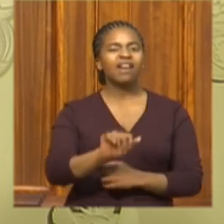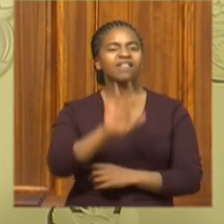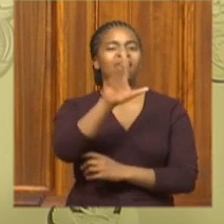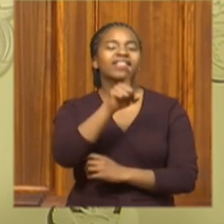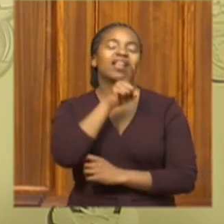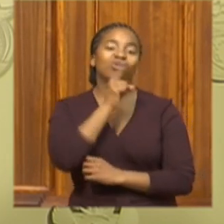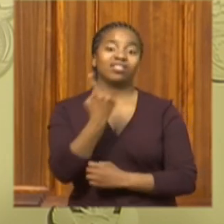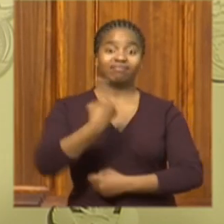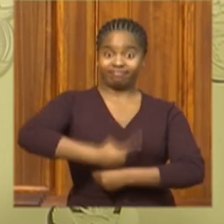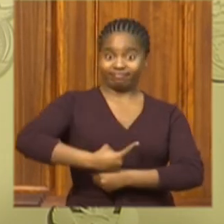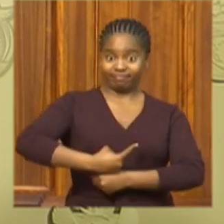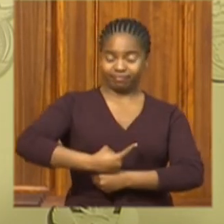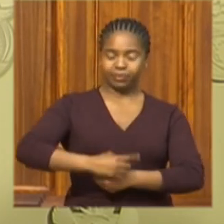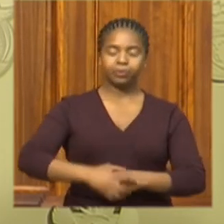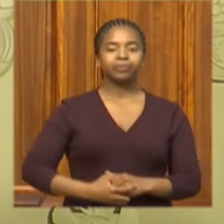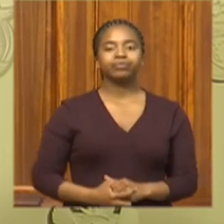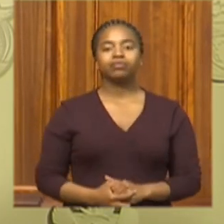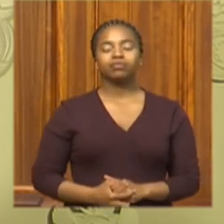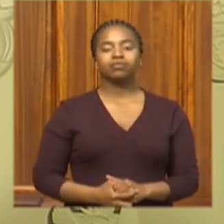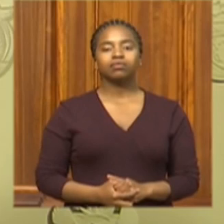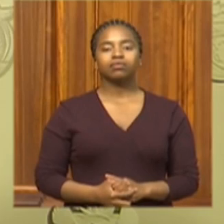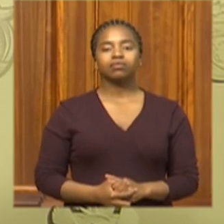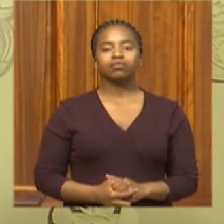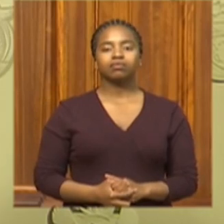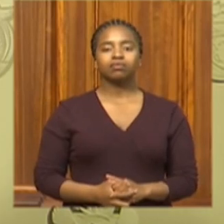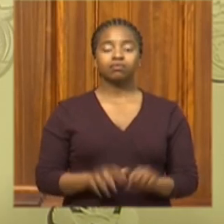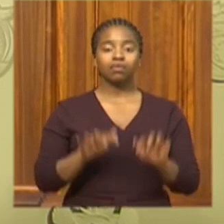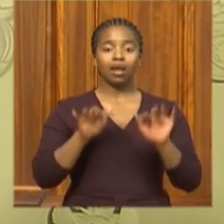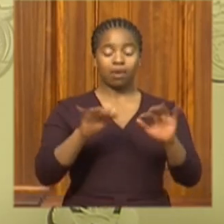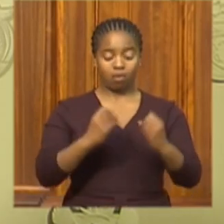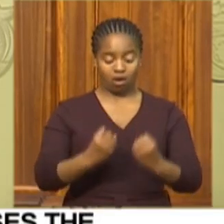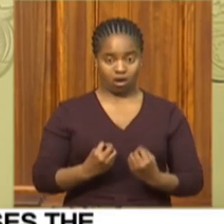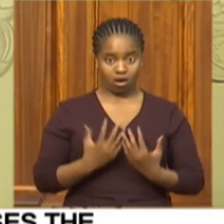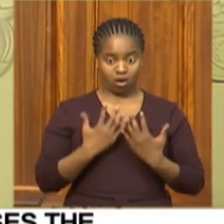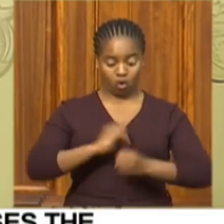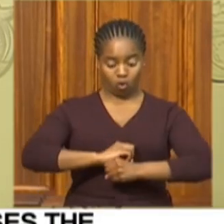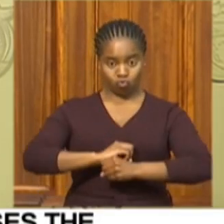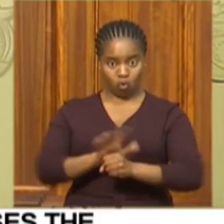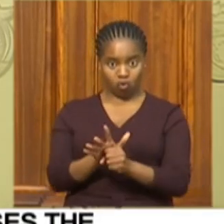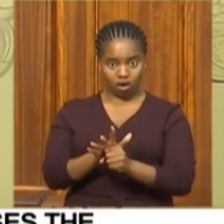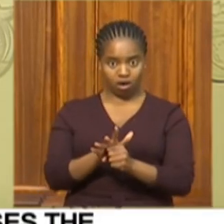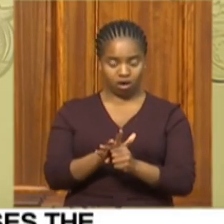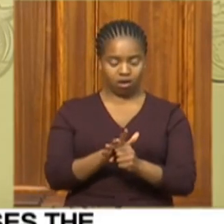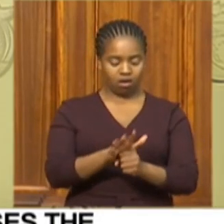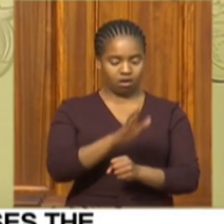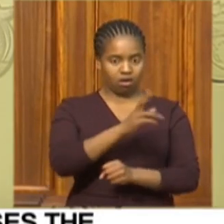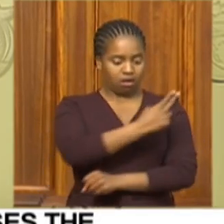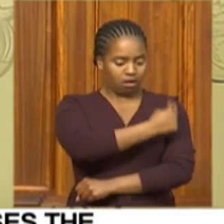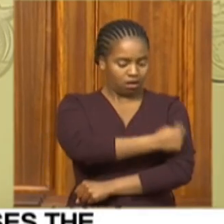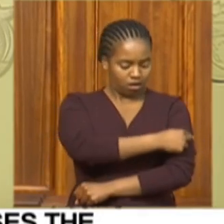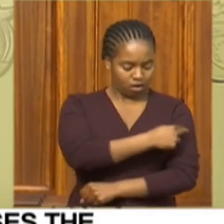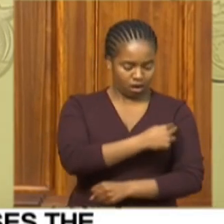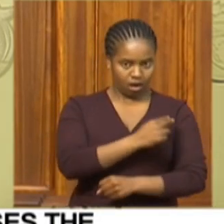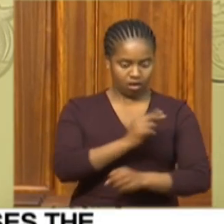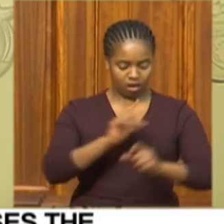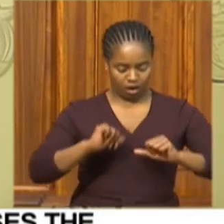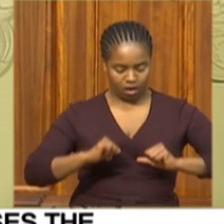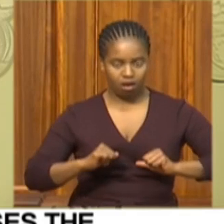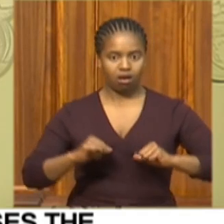day. The recovery rate from coronavirus has risen